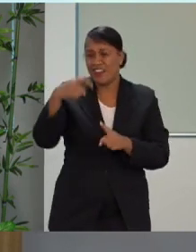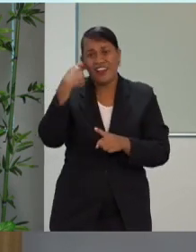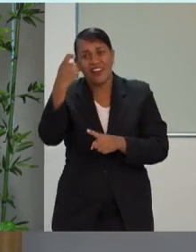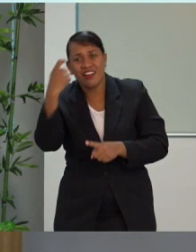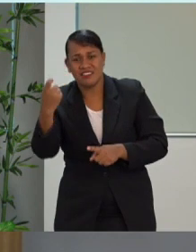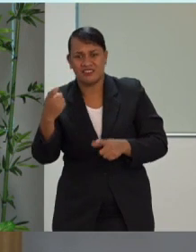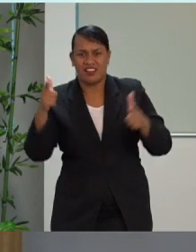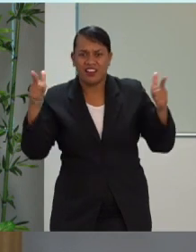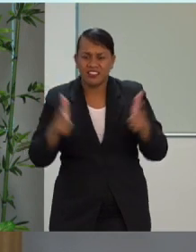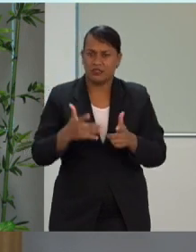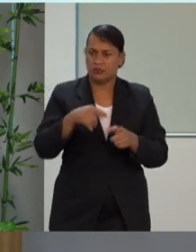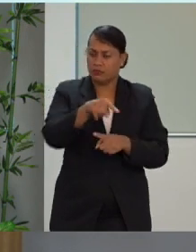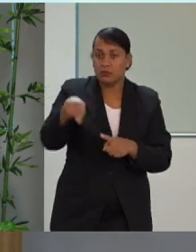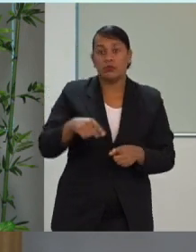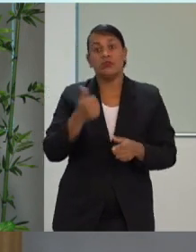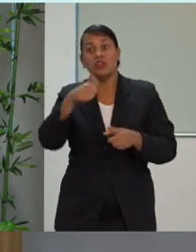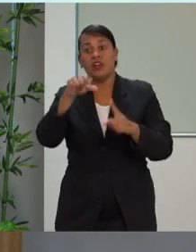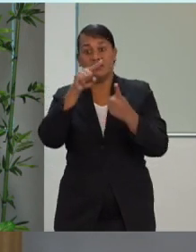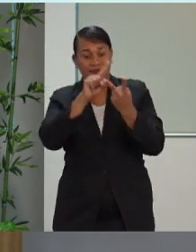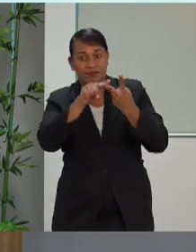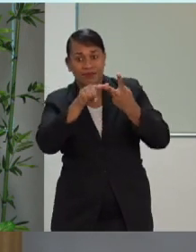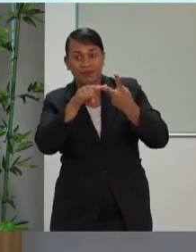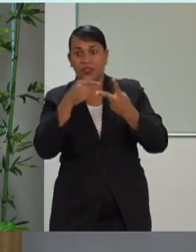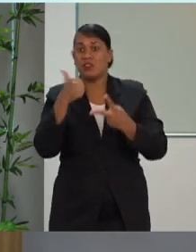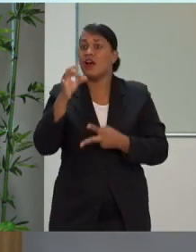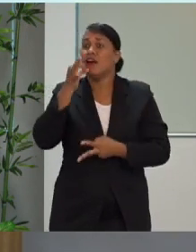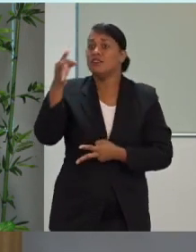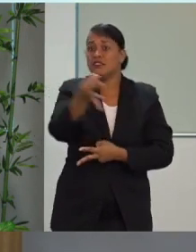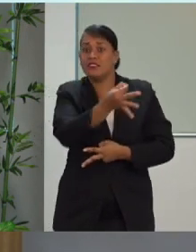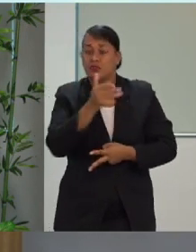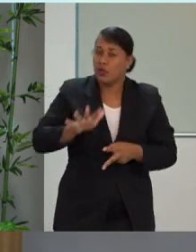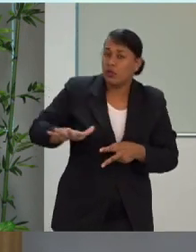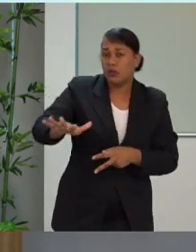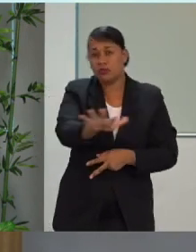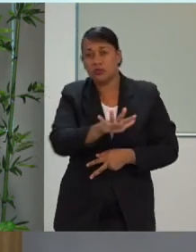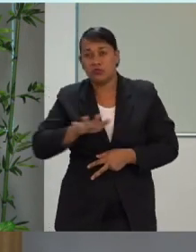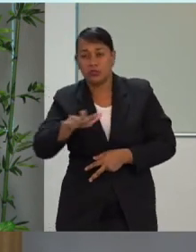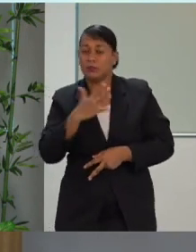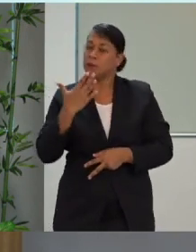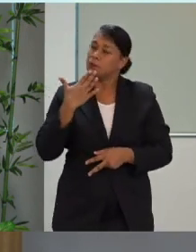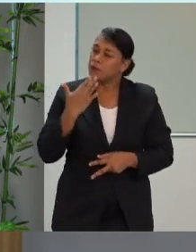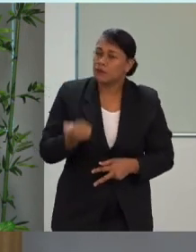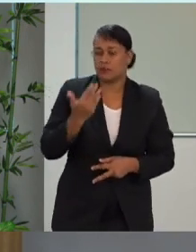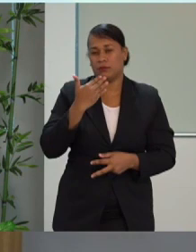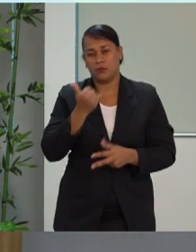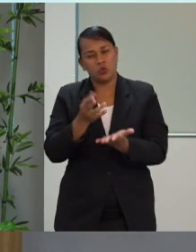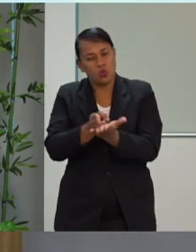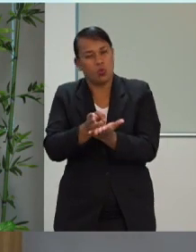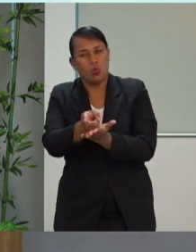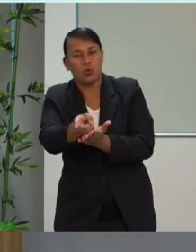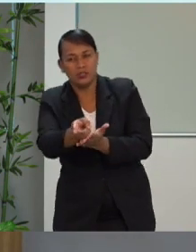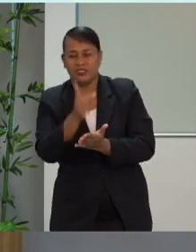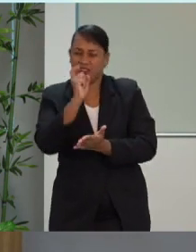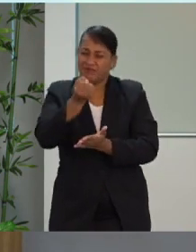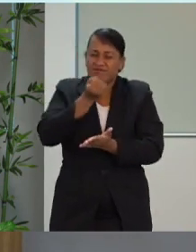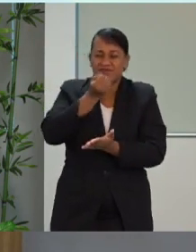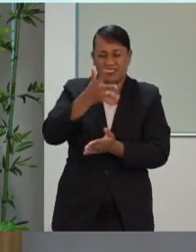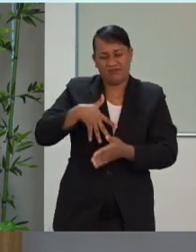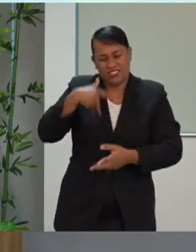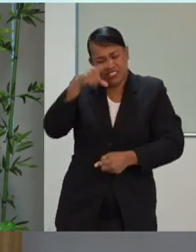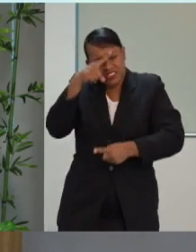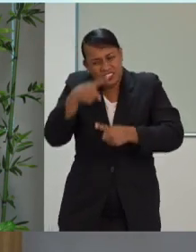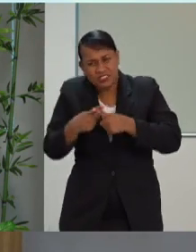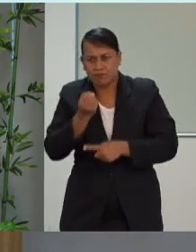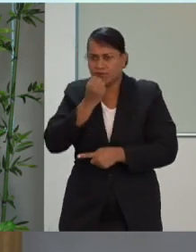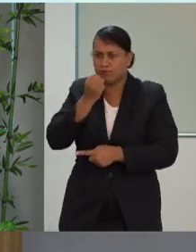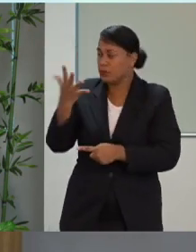Secondly, we are asking everyone to be honest and tell the truth. Our